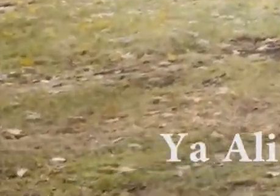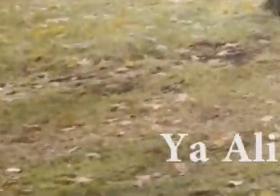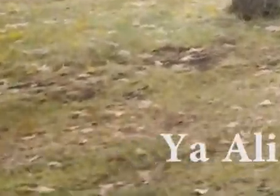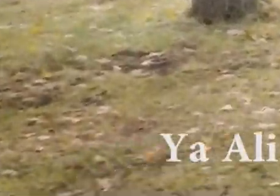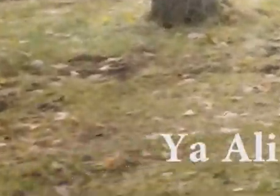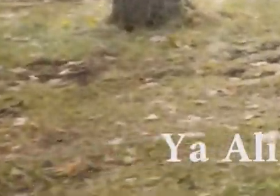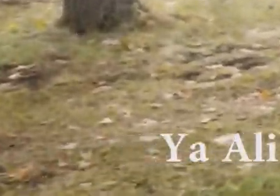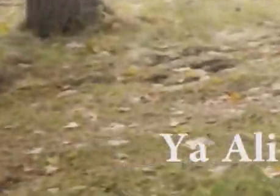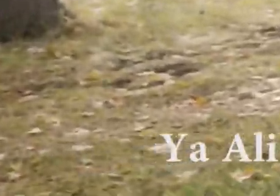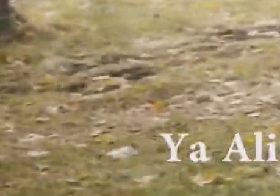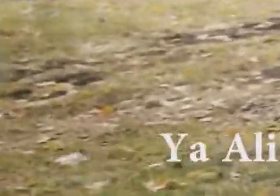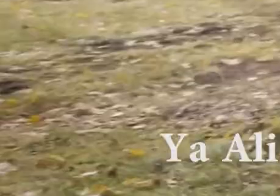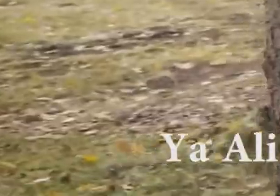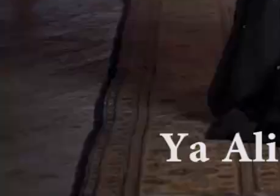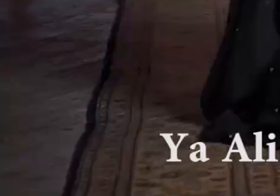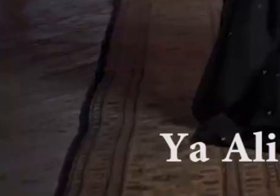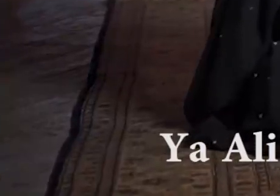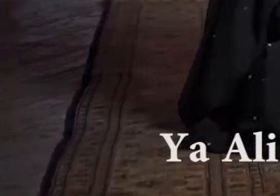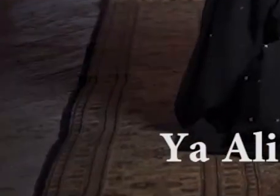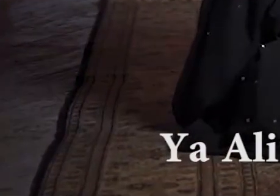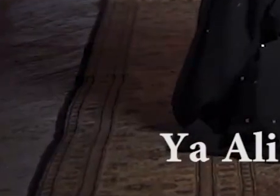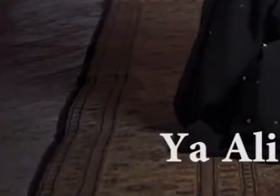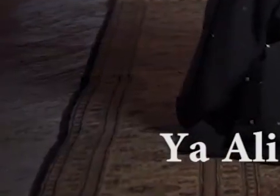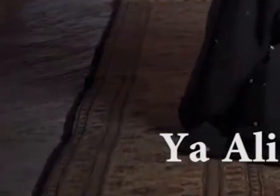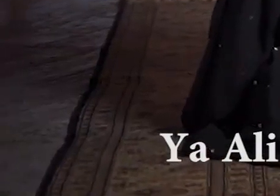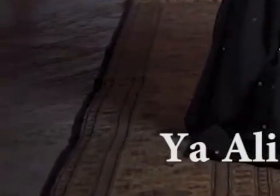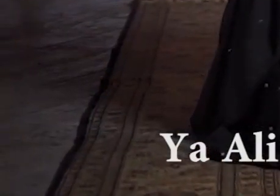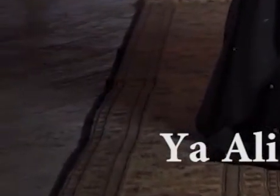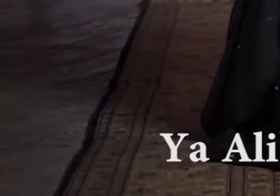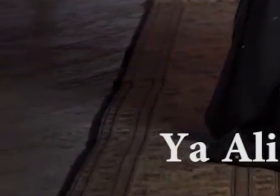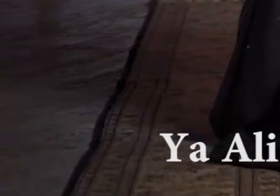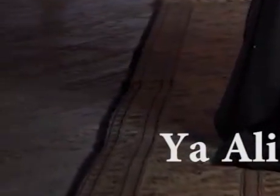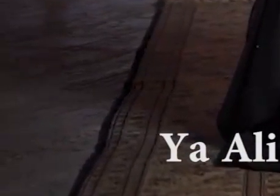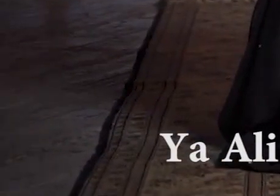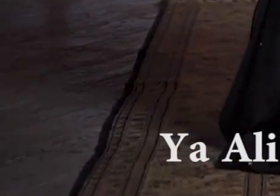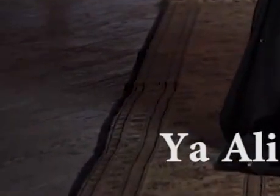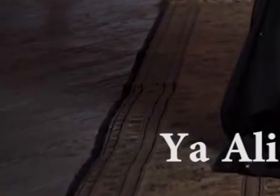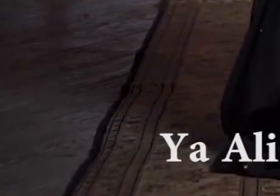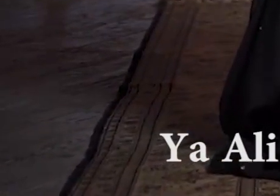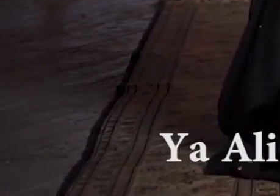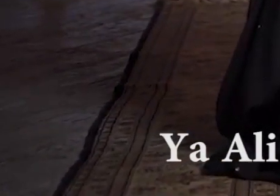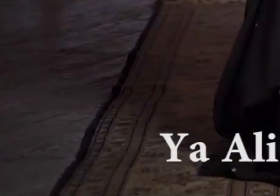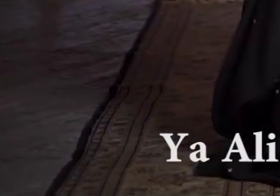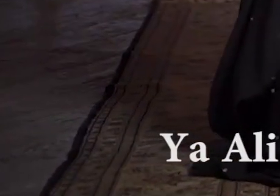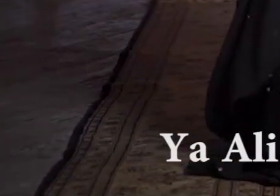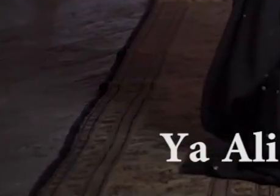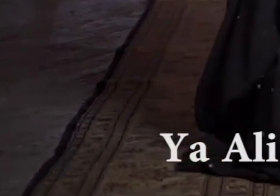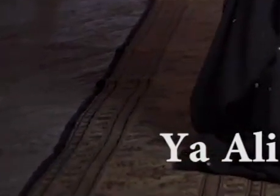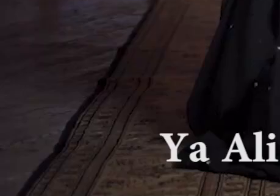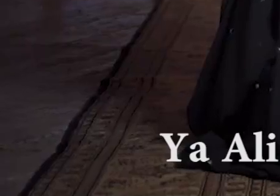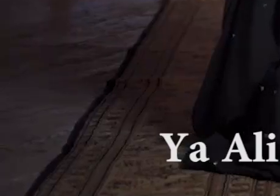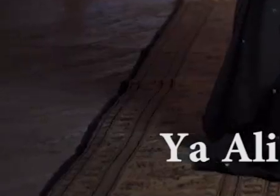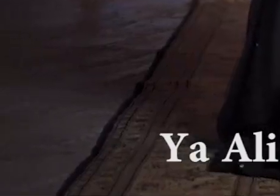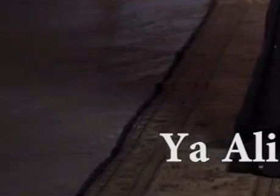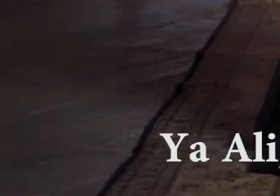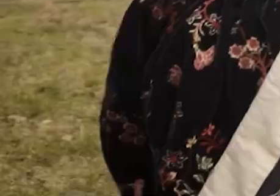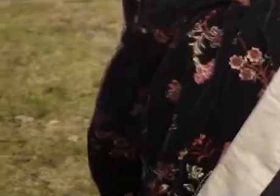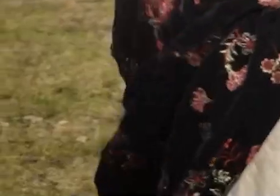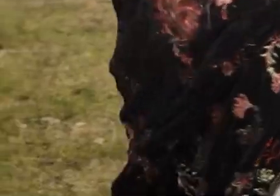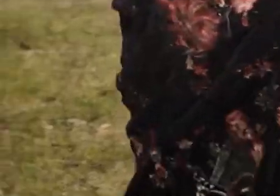Ya Ali, Ya Ali, Ya Ali, Ya Ali, Ya